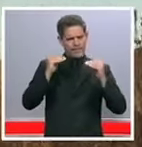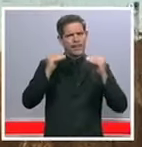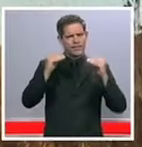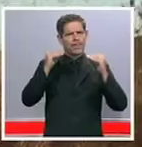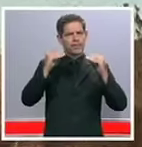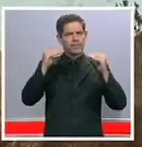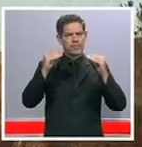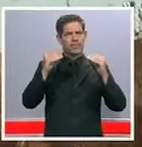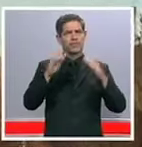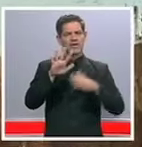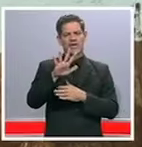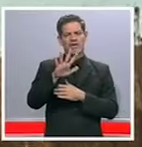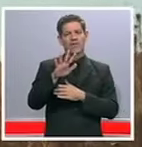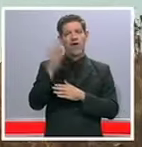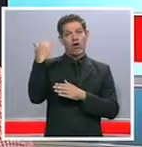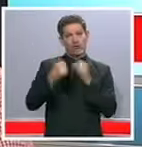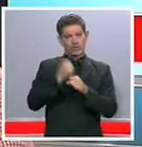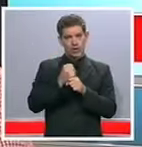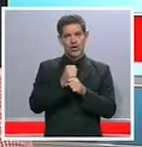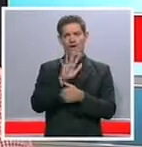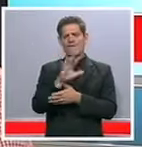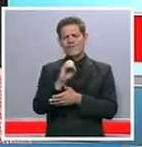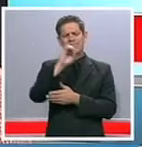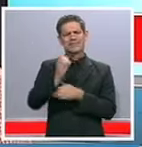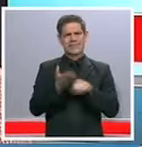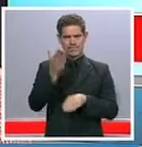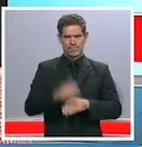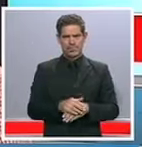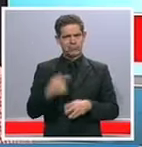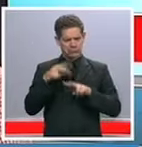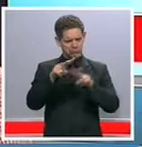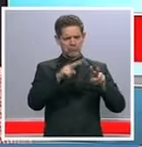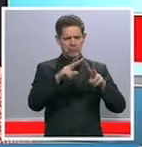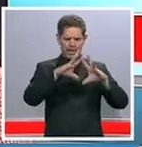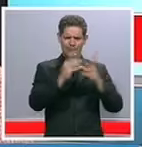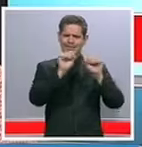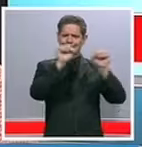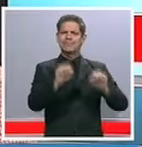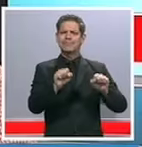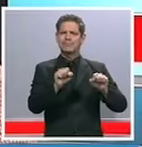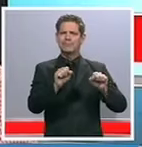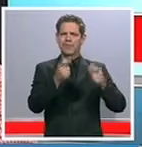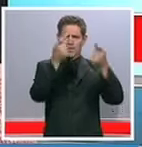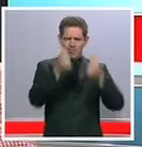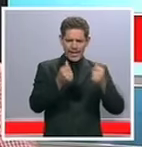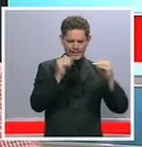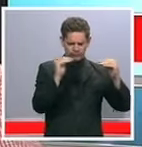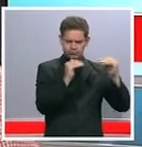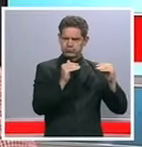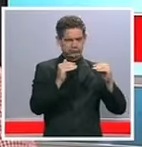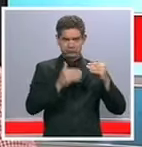by over 50% in 2015. We believe that the system works well, and the price differential, that the